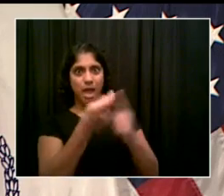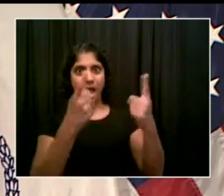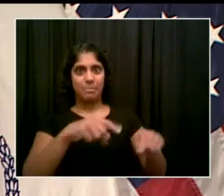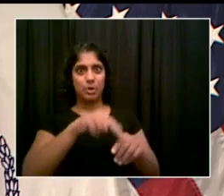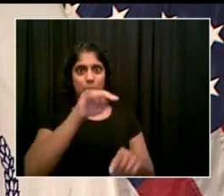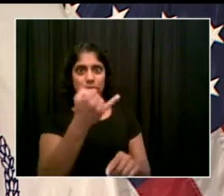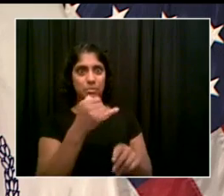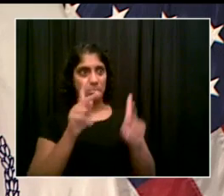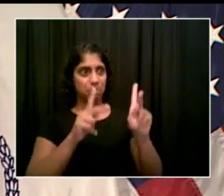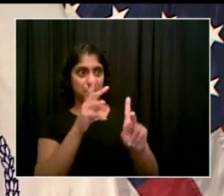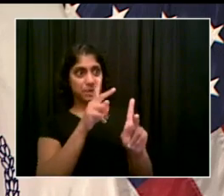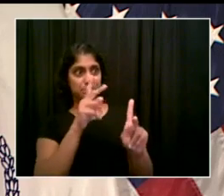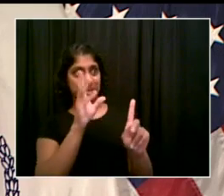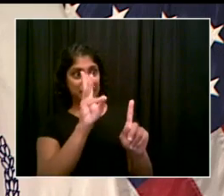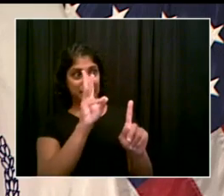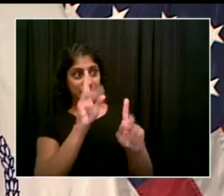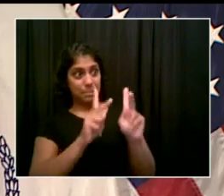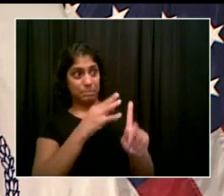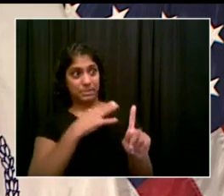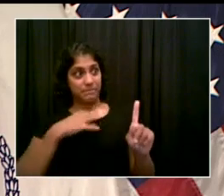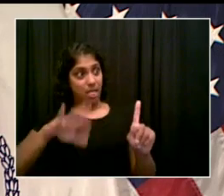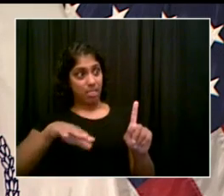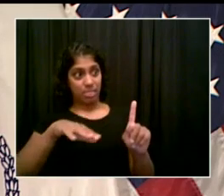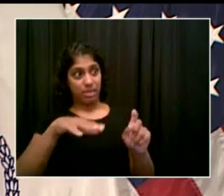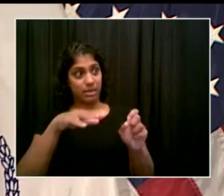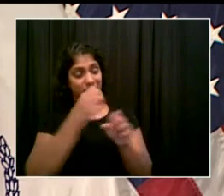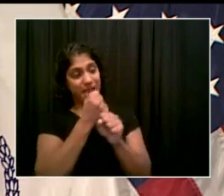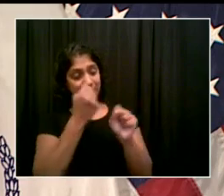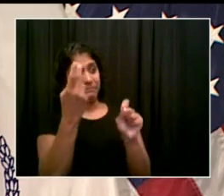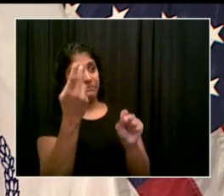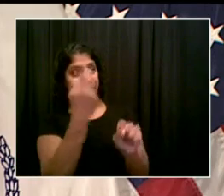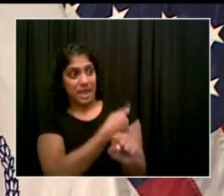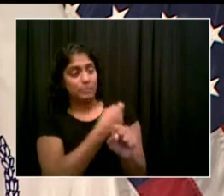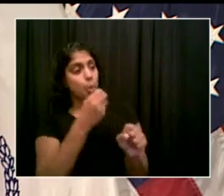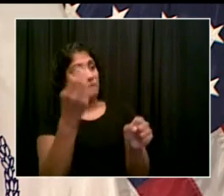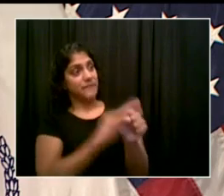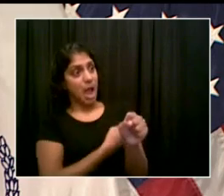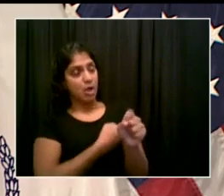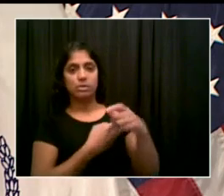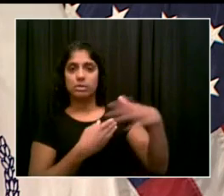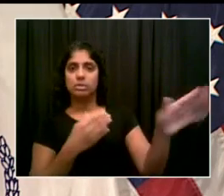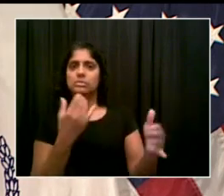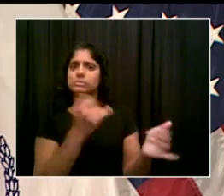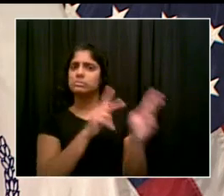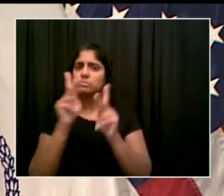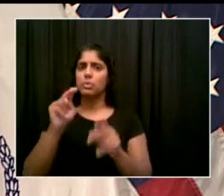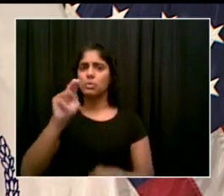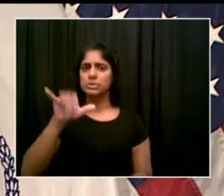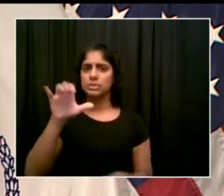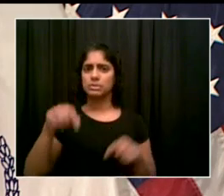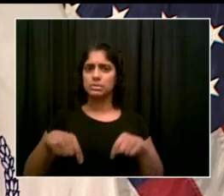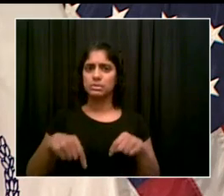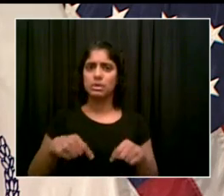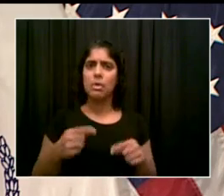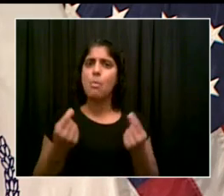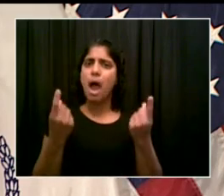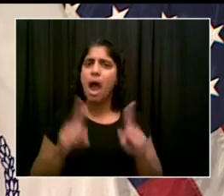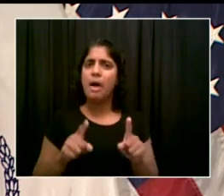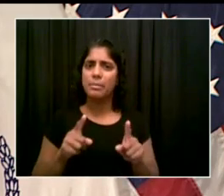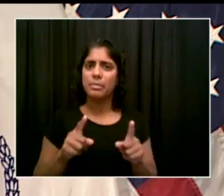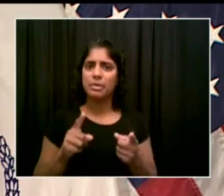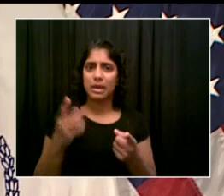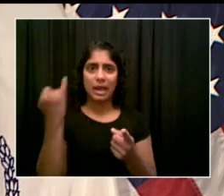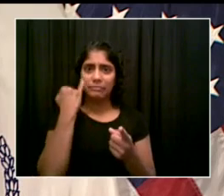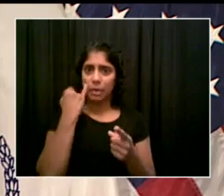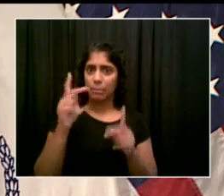2nd. We're going to provide a lot of information. Happy to have a dialogue with people, but the rules are the rules. Get vaccinated or